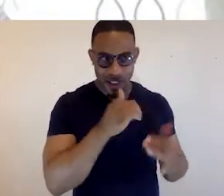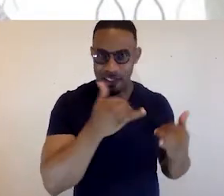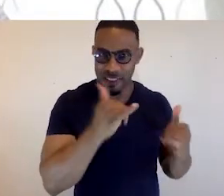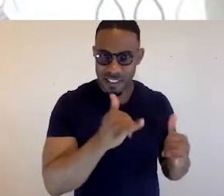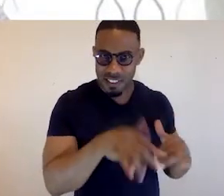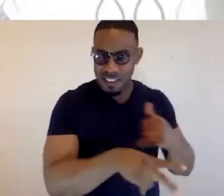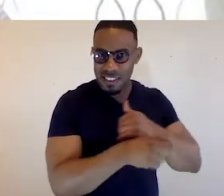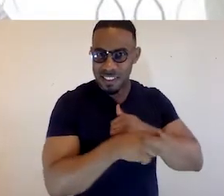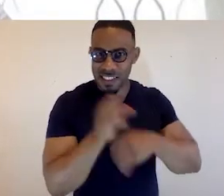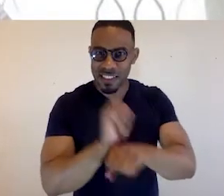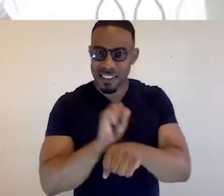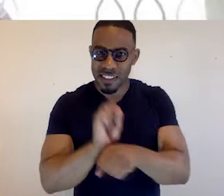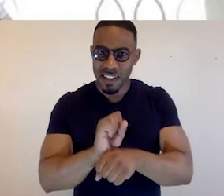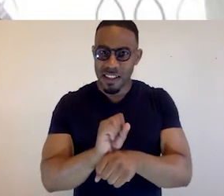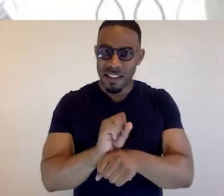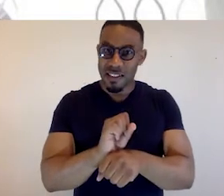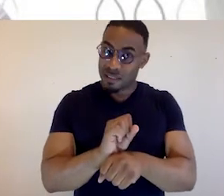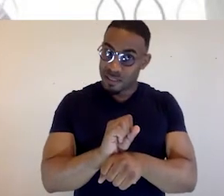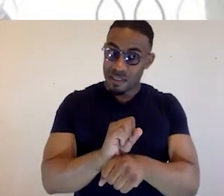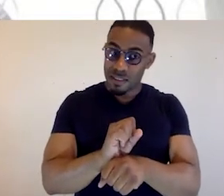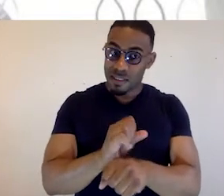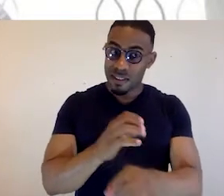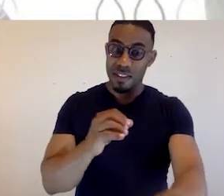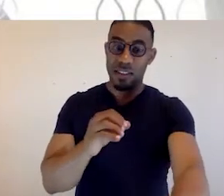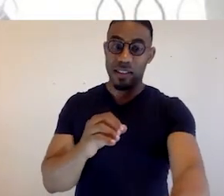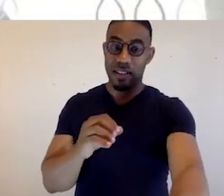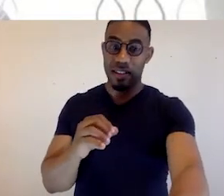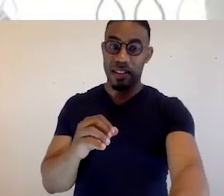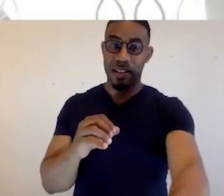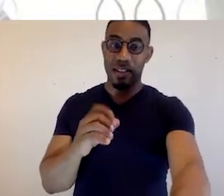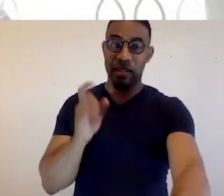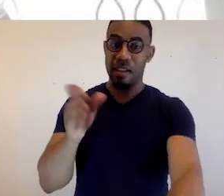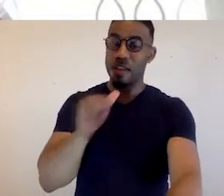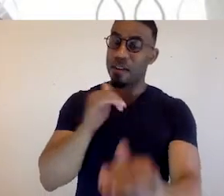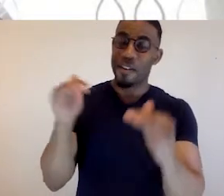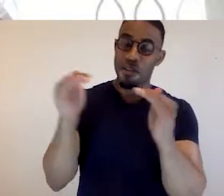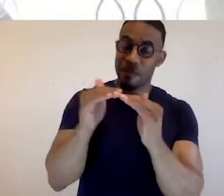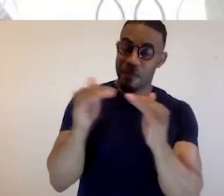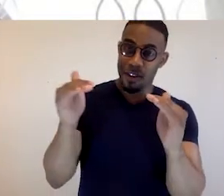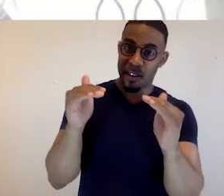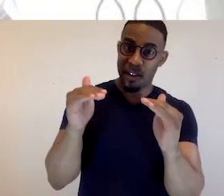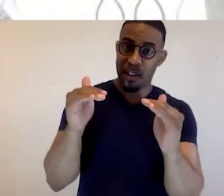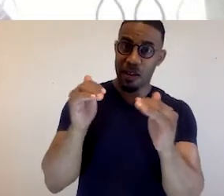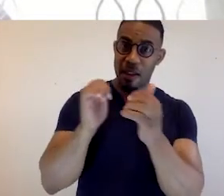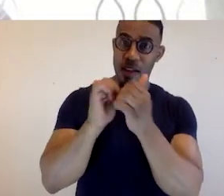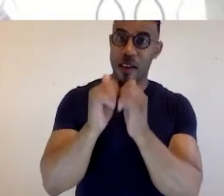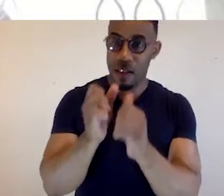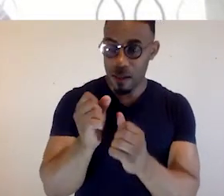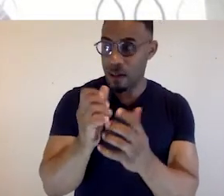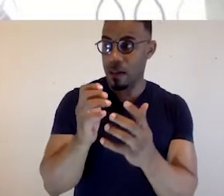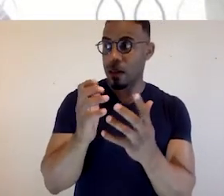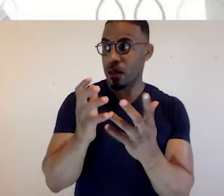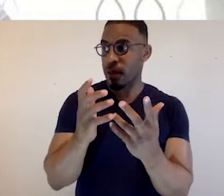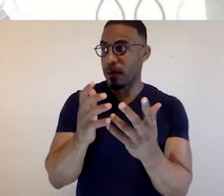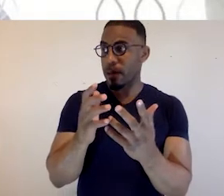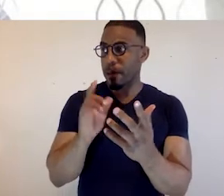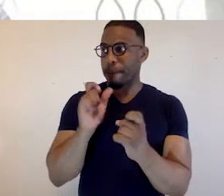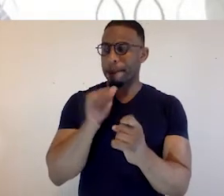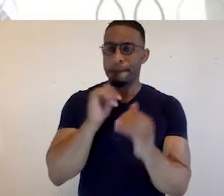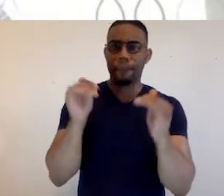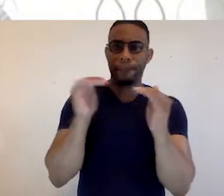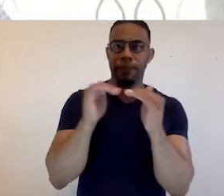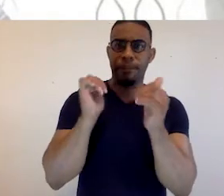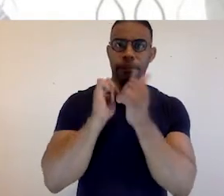stealing jobs and given unfair competition. They're given